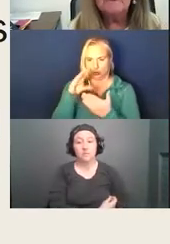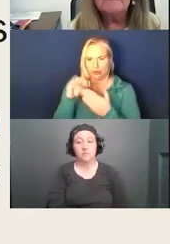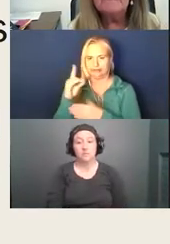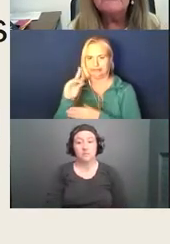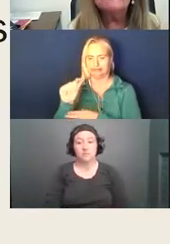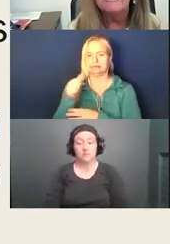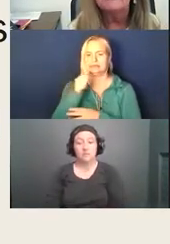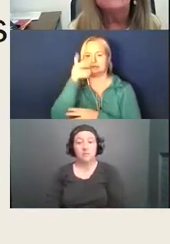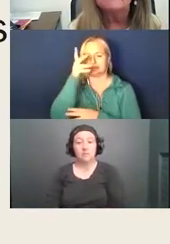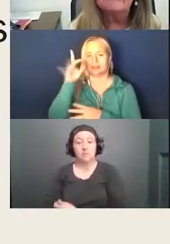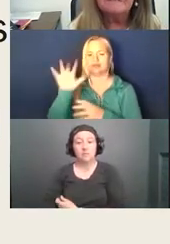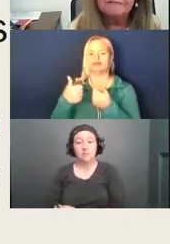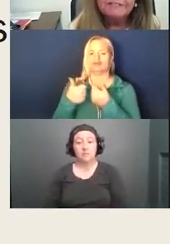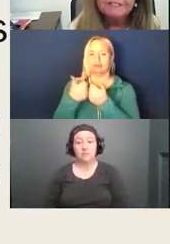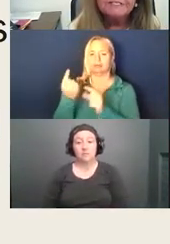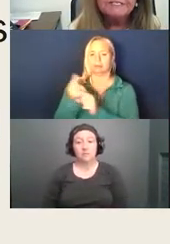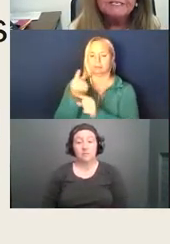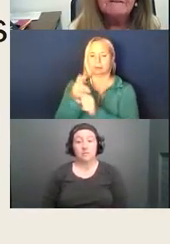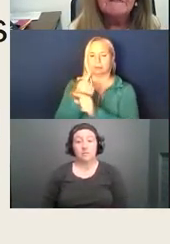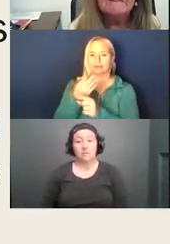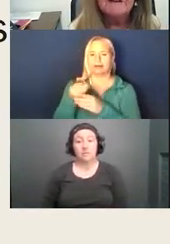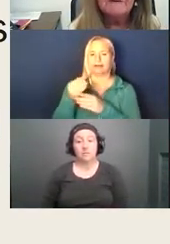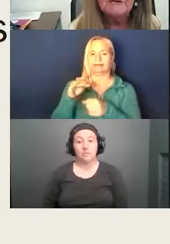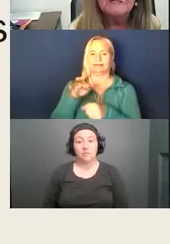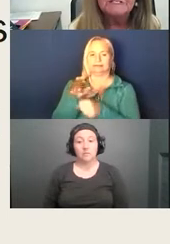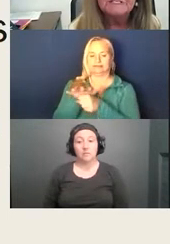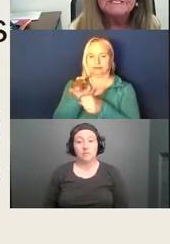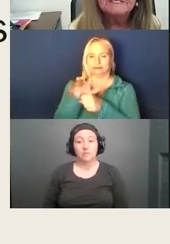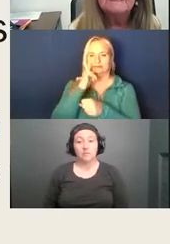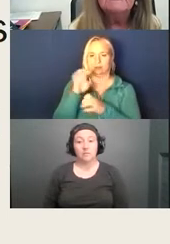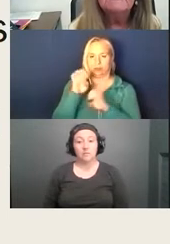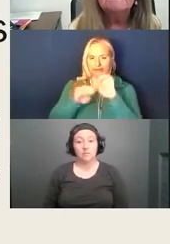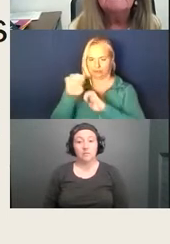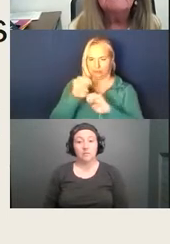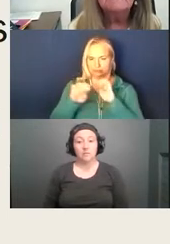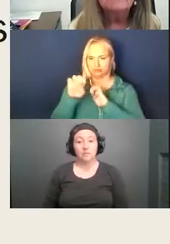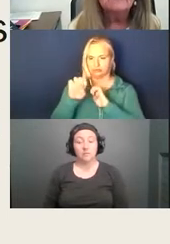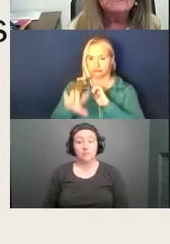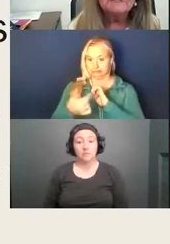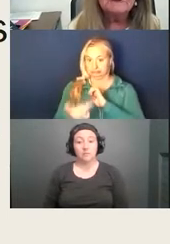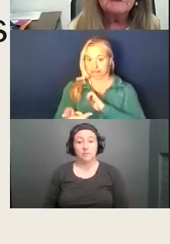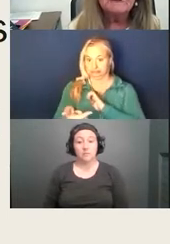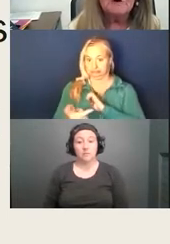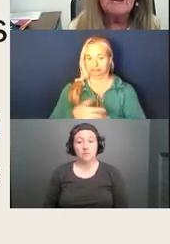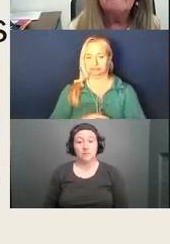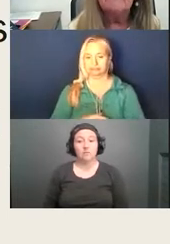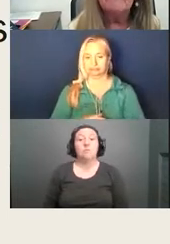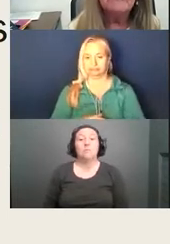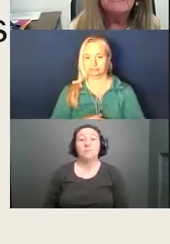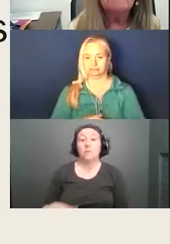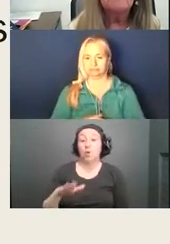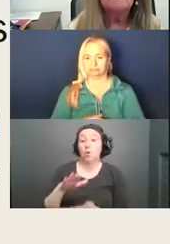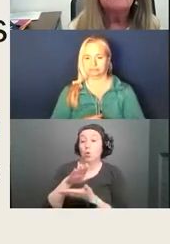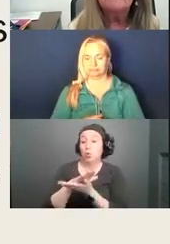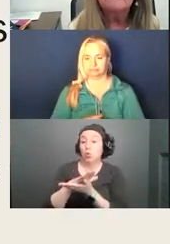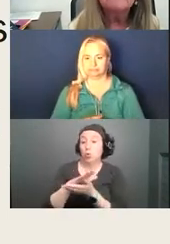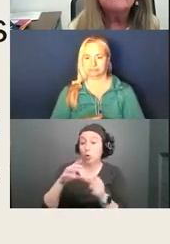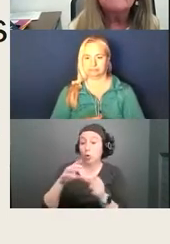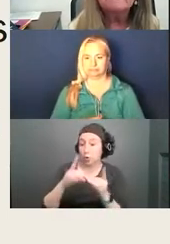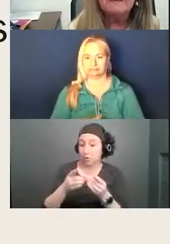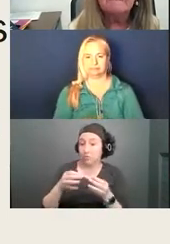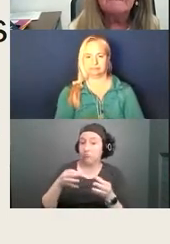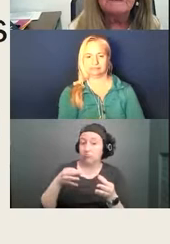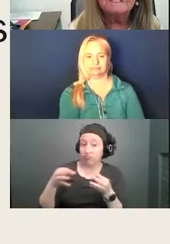the appropriateness and the sufficiency of the evaluations. School district described very appropriate